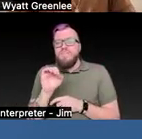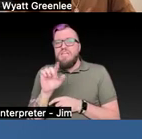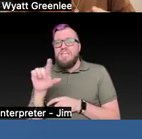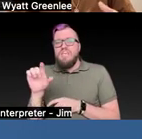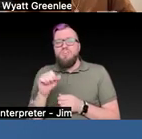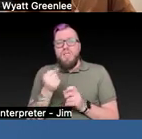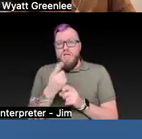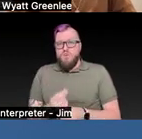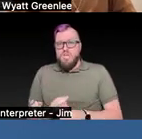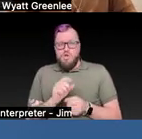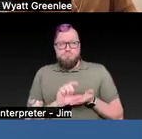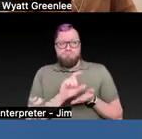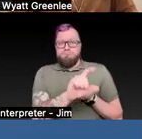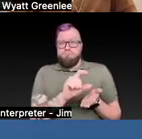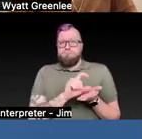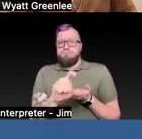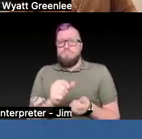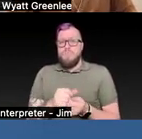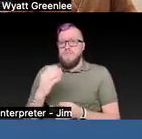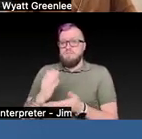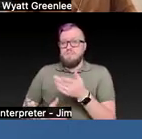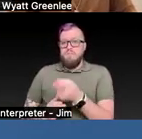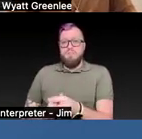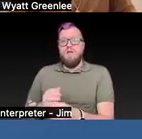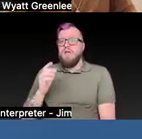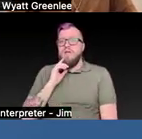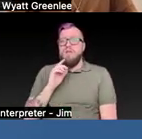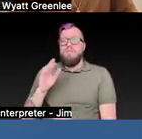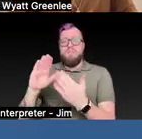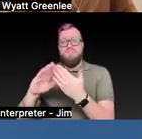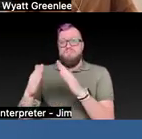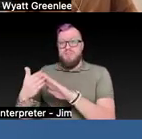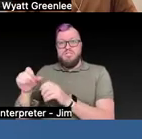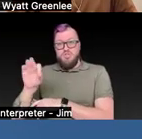landlord. Some of them are really big. The village of Harmston owes the Earl of Chester